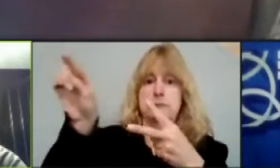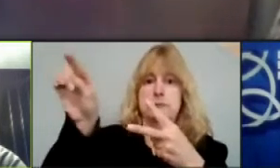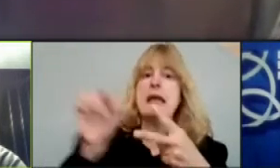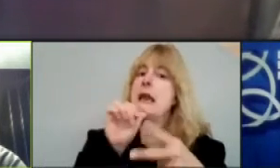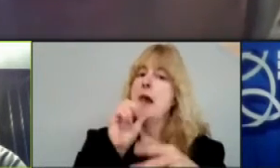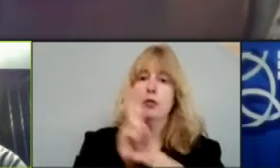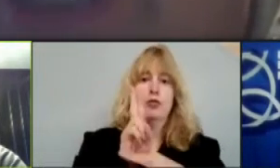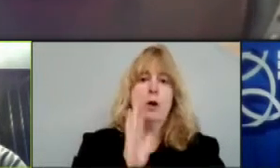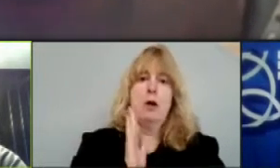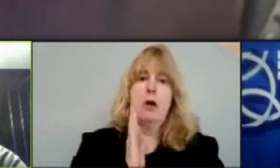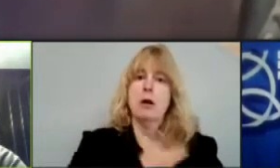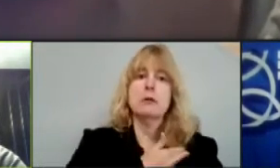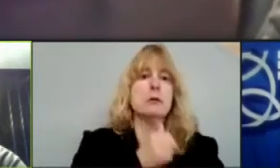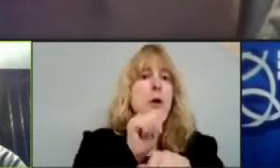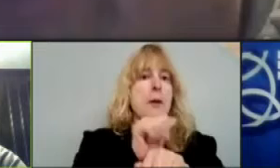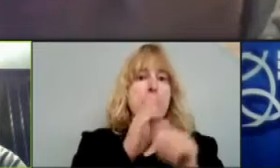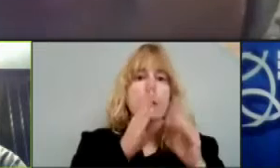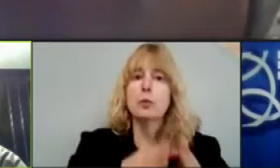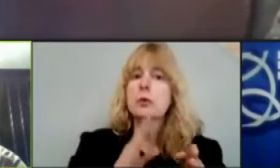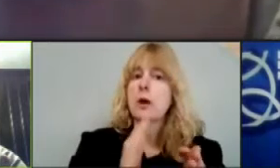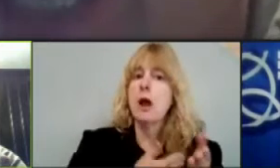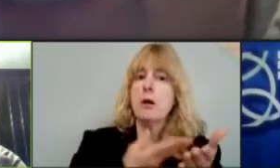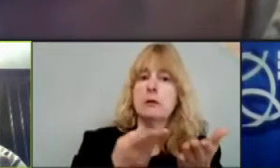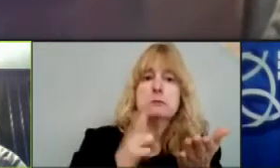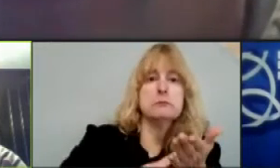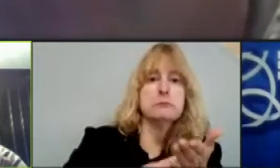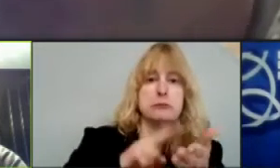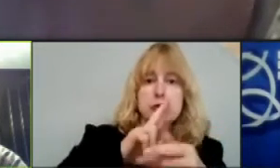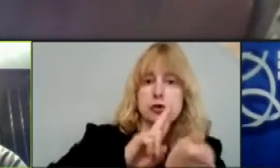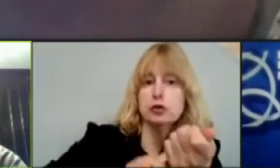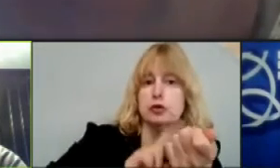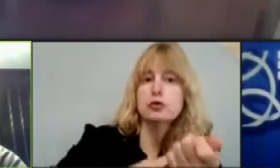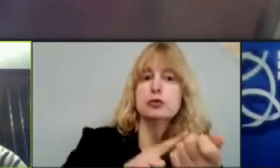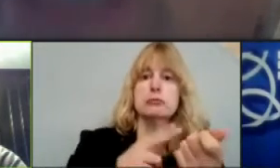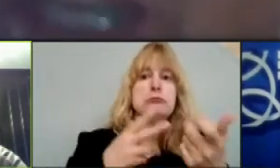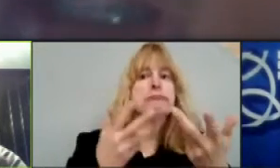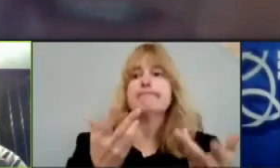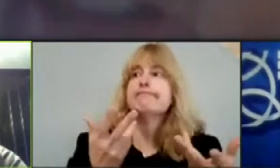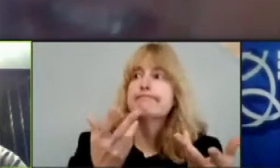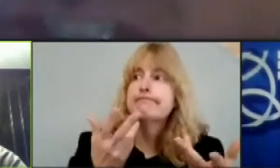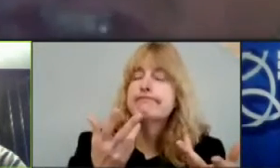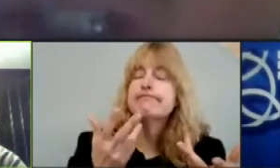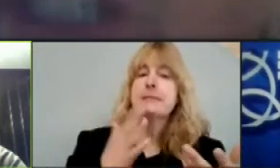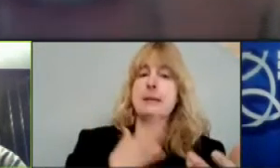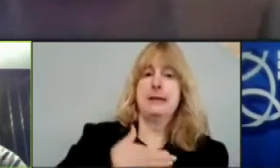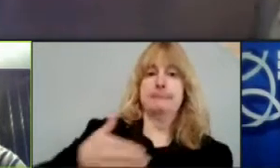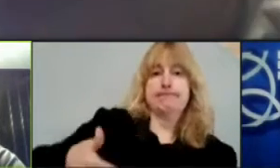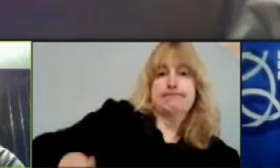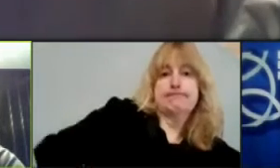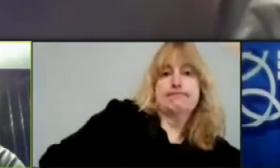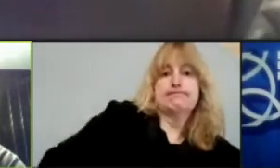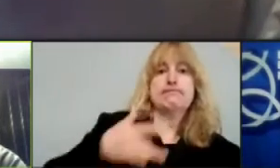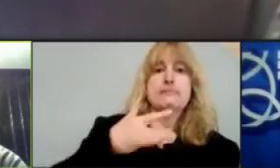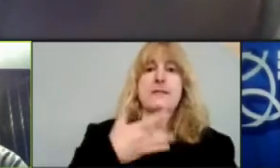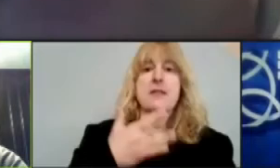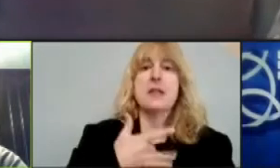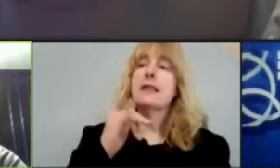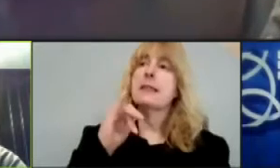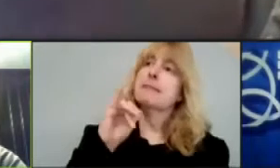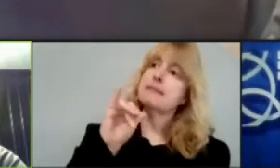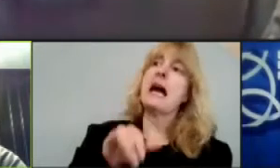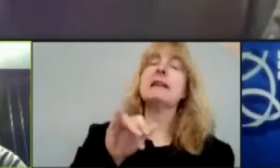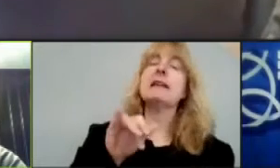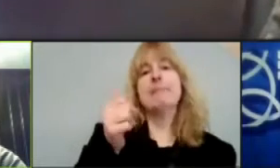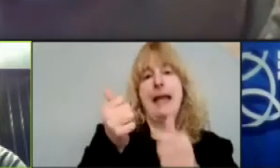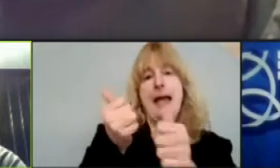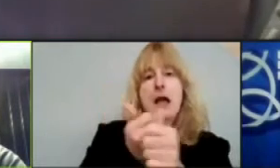employees or our contracted nurses. So my instincts tell me, at least initially, that everything is going to